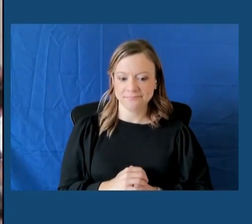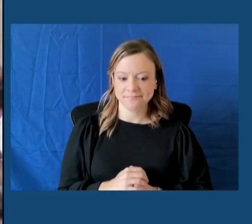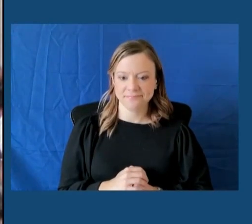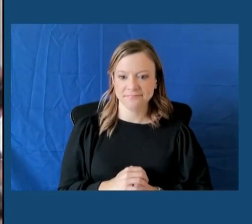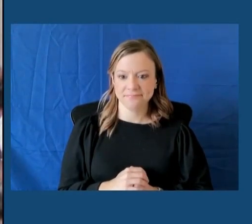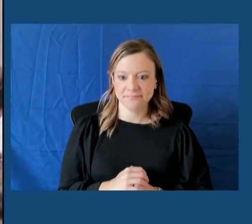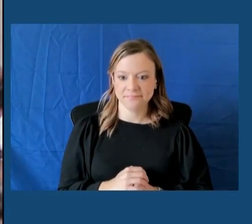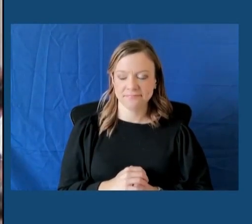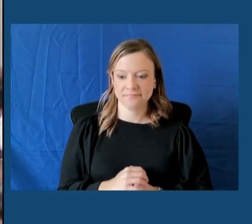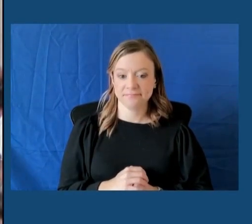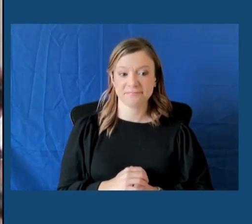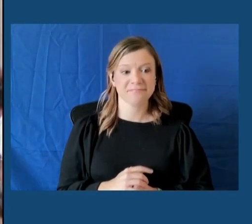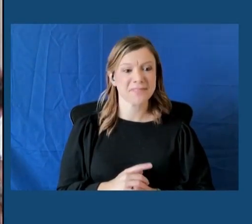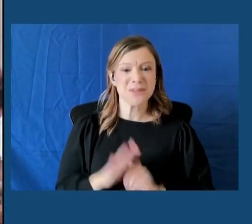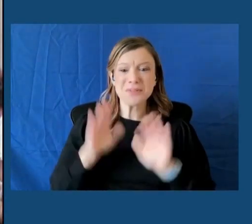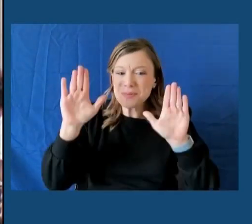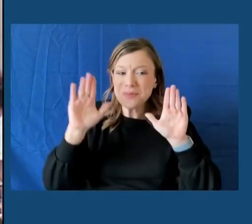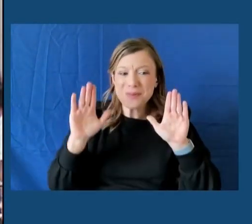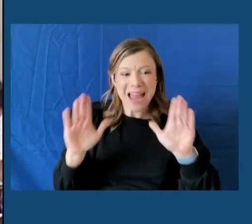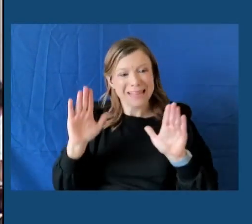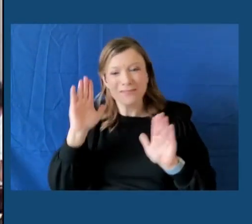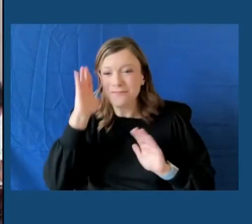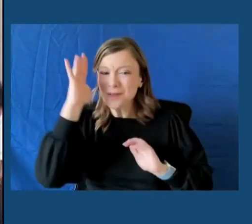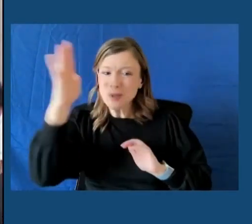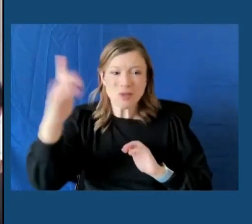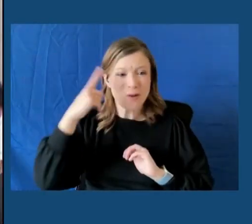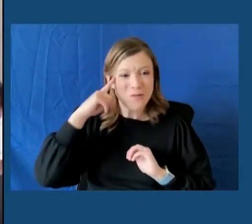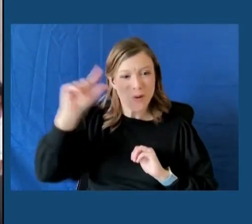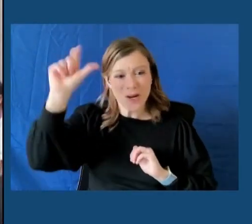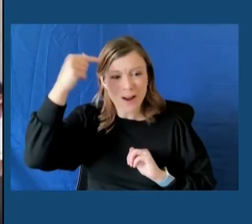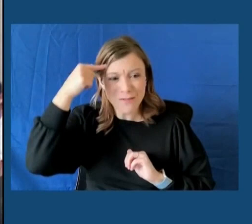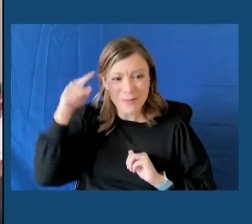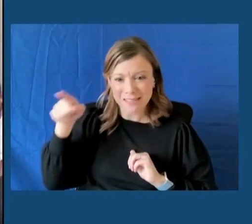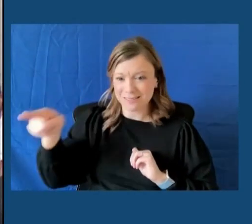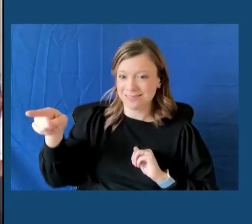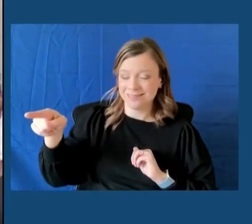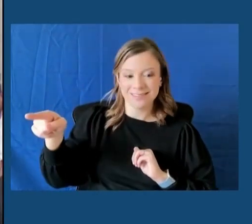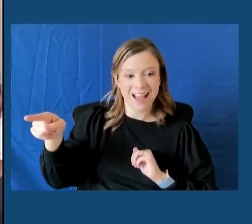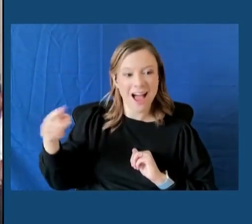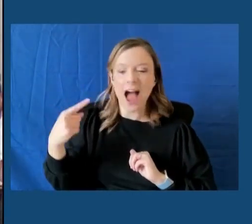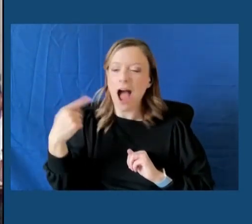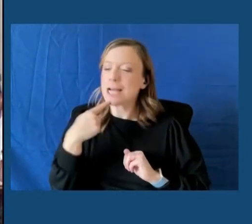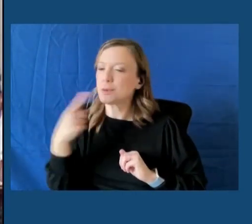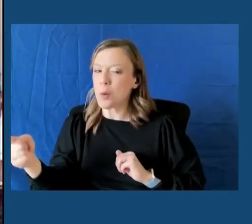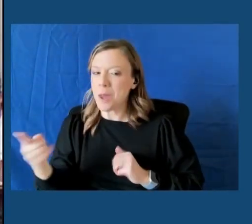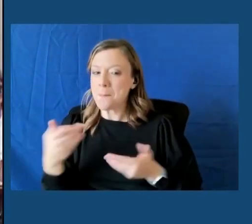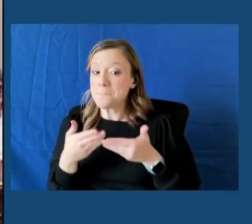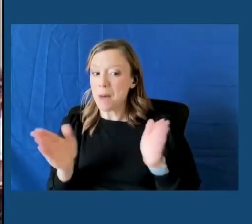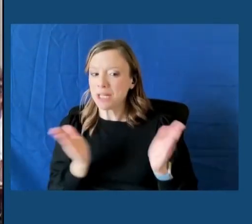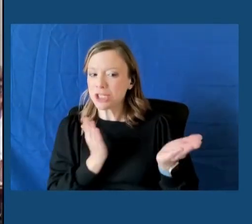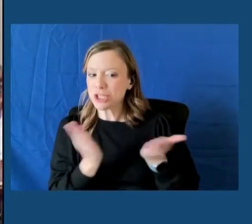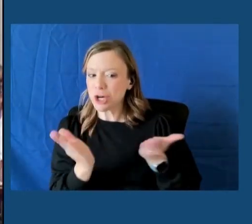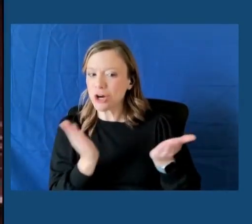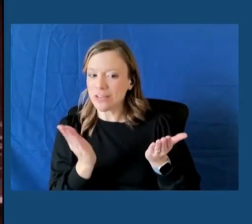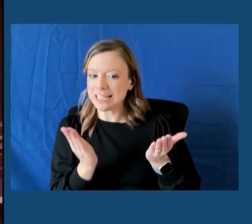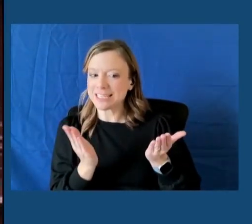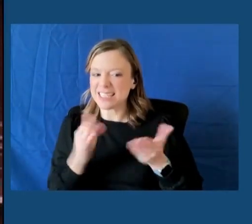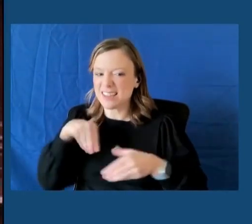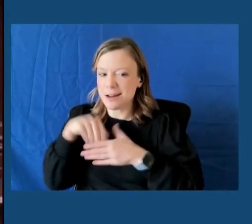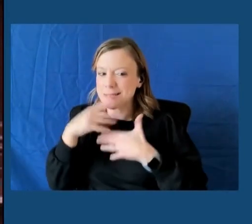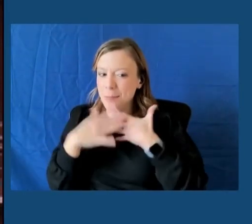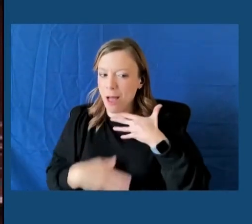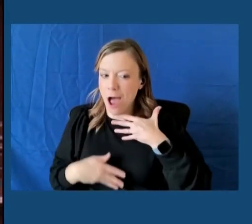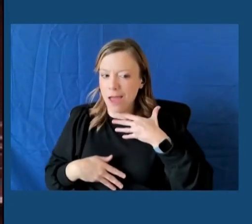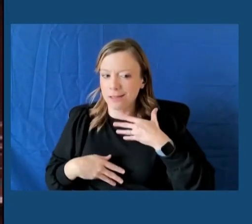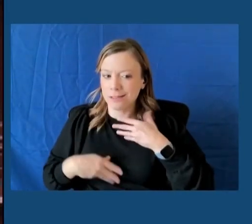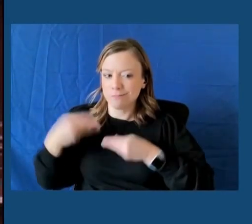A great future. I told him public service runs in his veins, and we expect even more. But like Quinton,